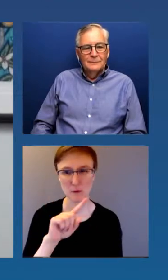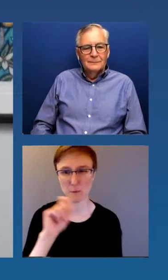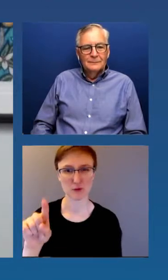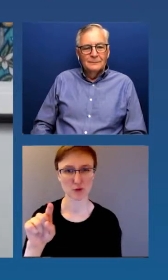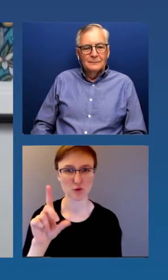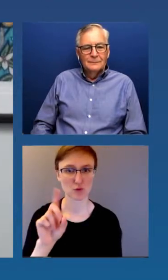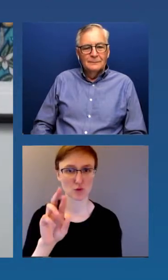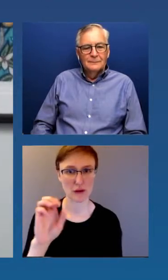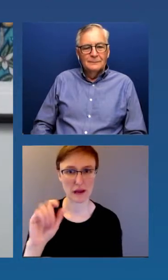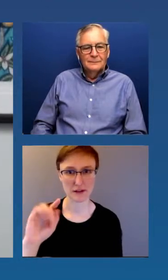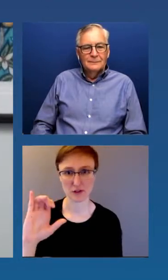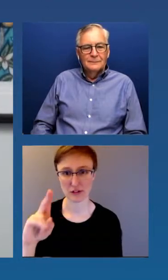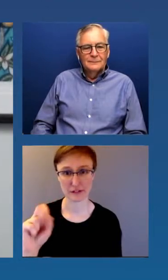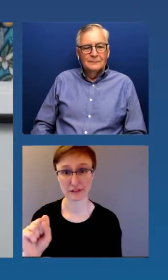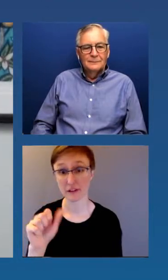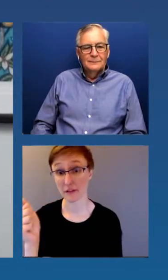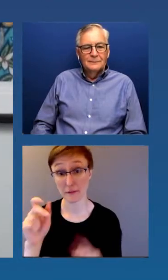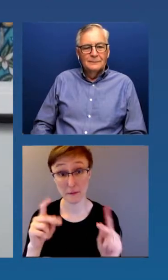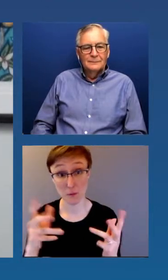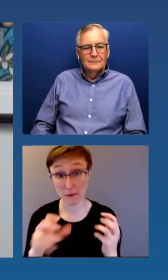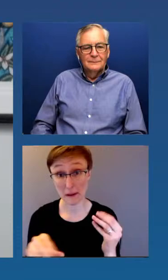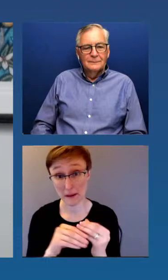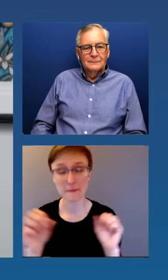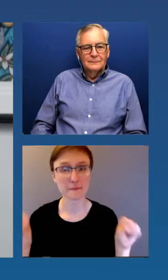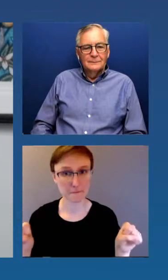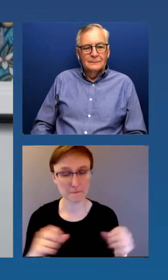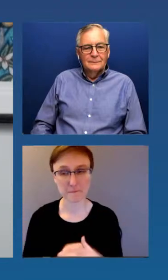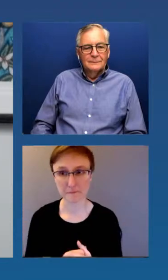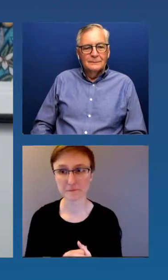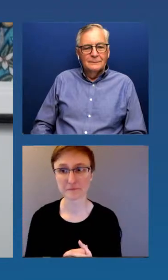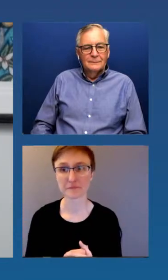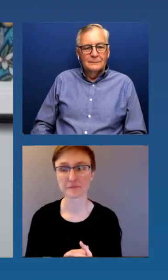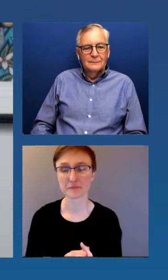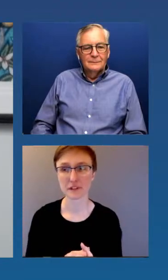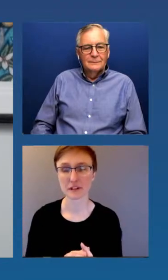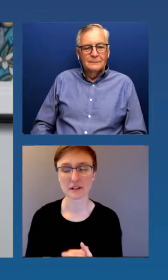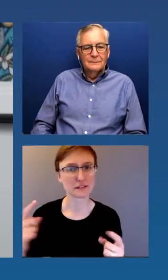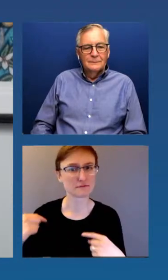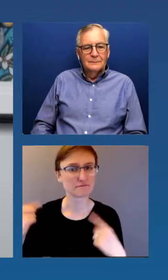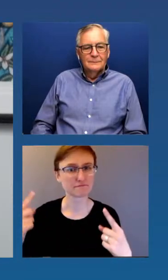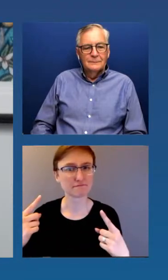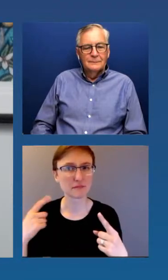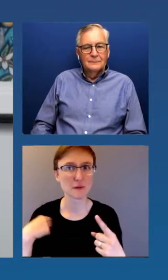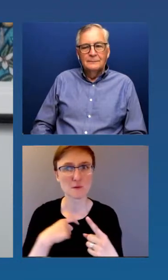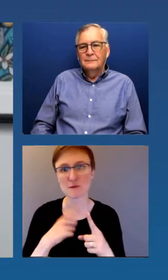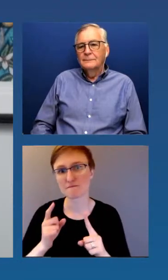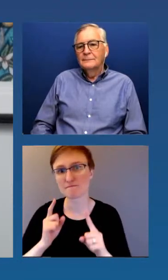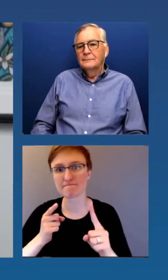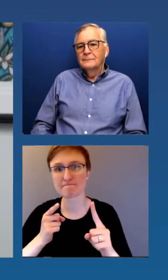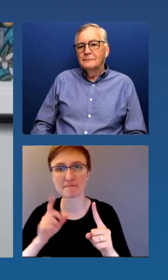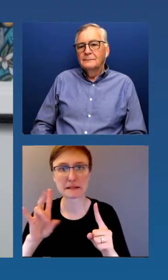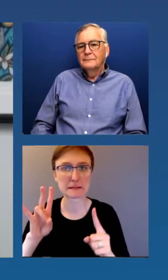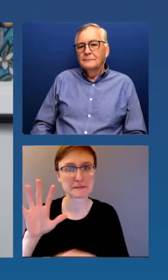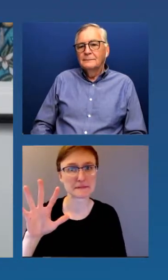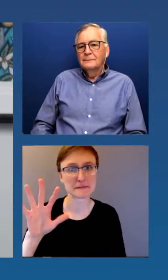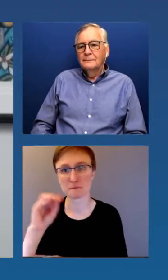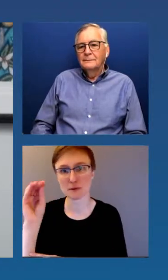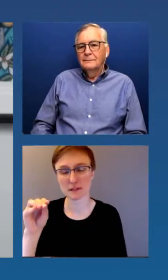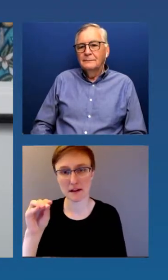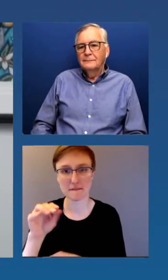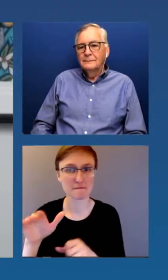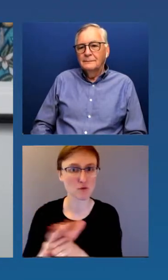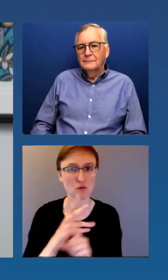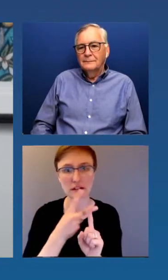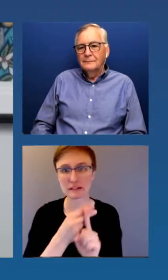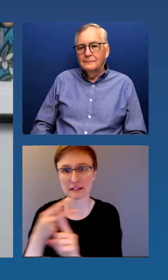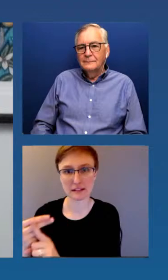jump in. My first question is, I think throughout this, we've had this sense that if we hit 75% fully vaccinated, that